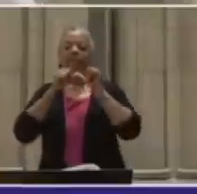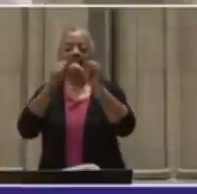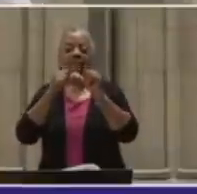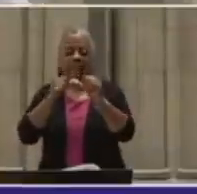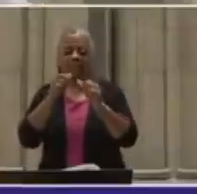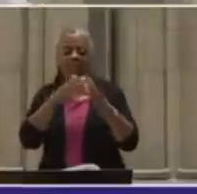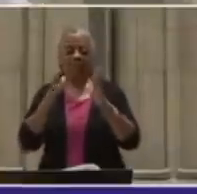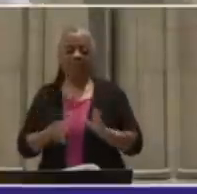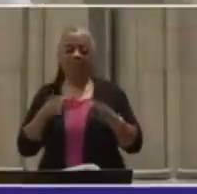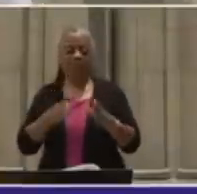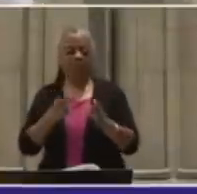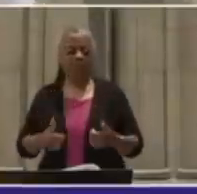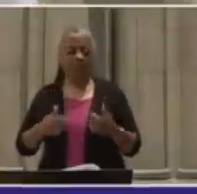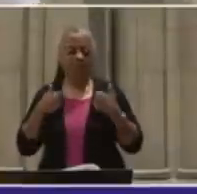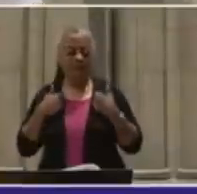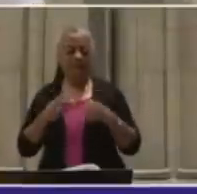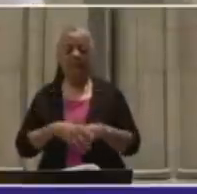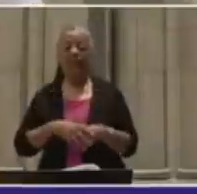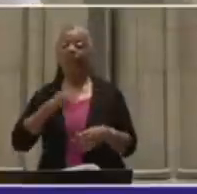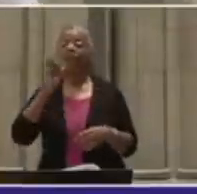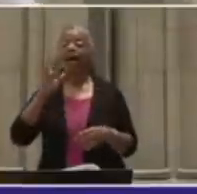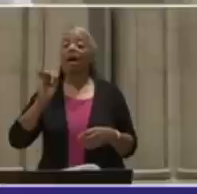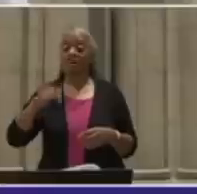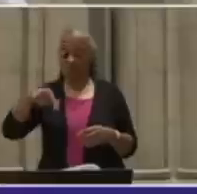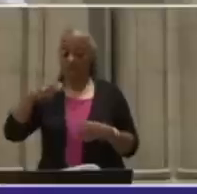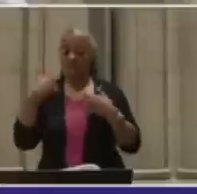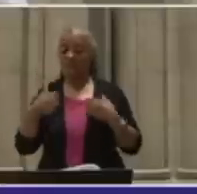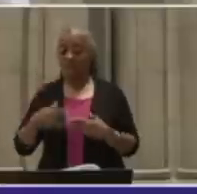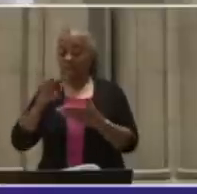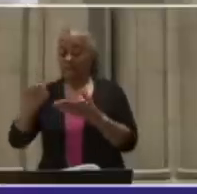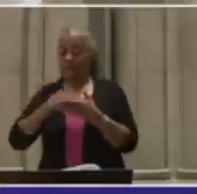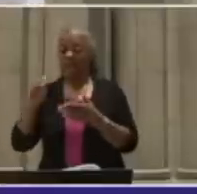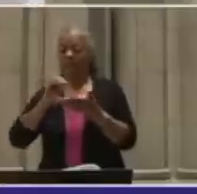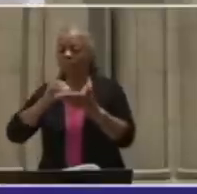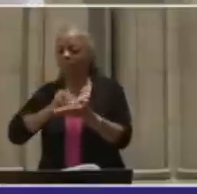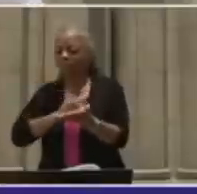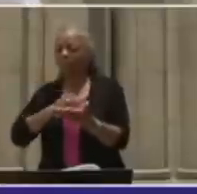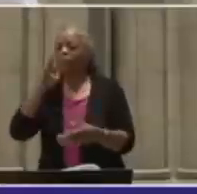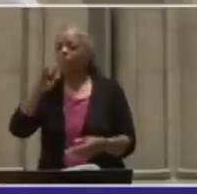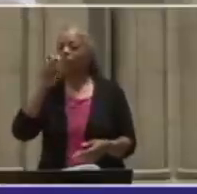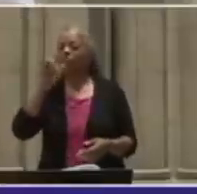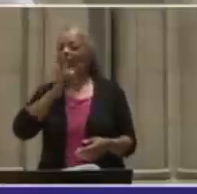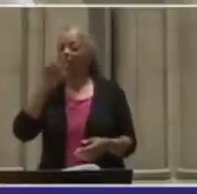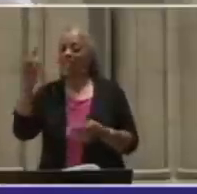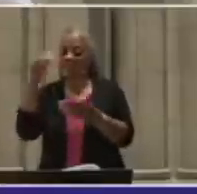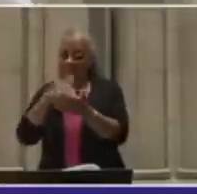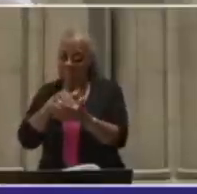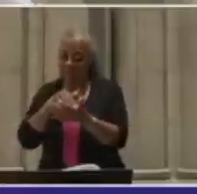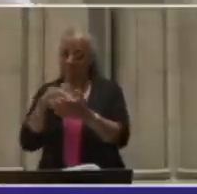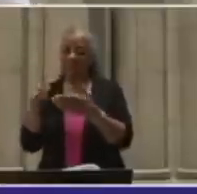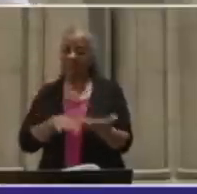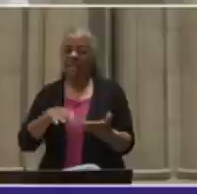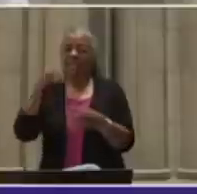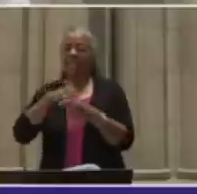so-called the American way of life. The Iraq body count has documented 288,000 deaths in Iraq alone since